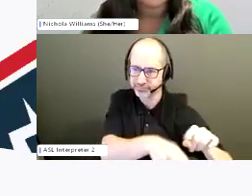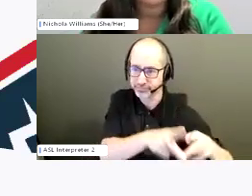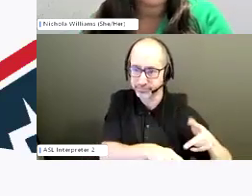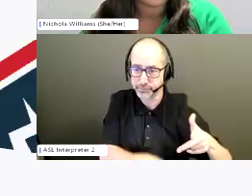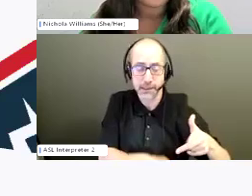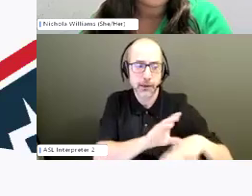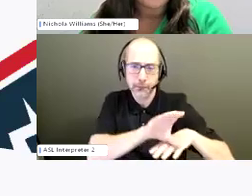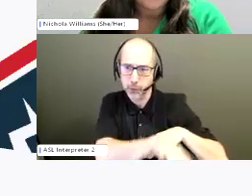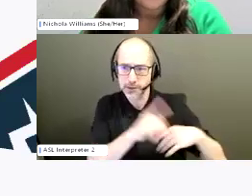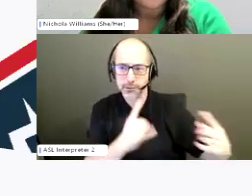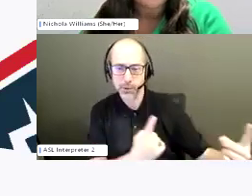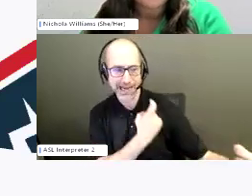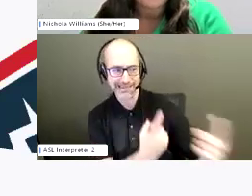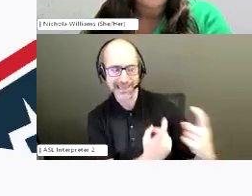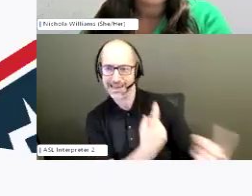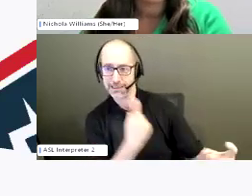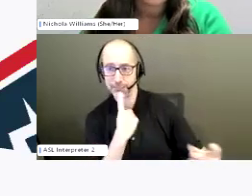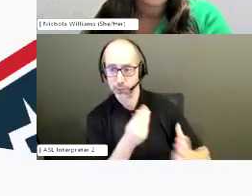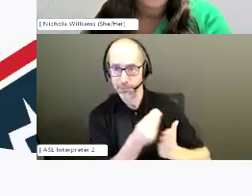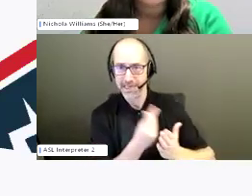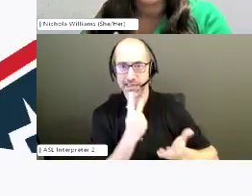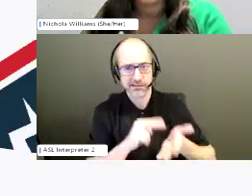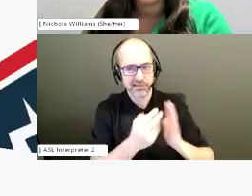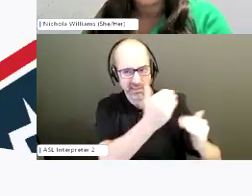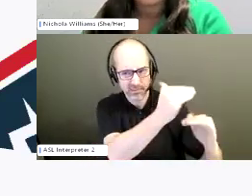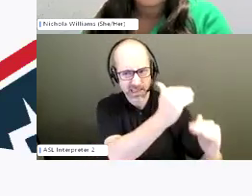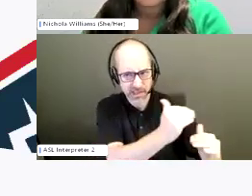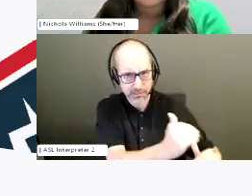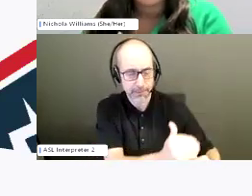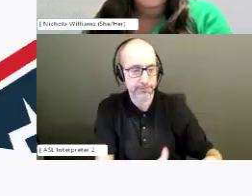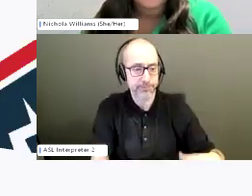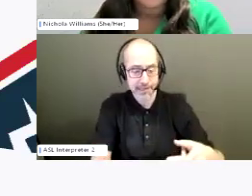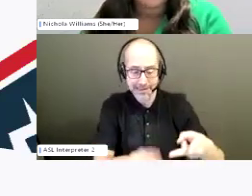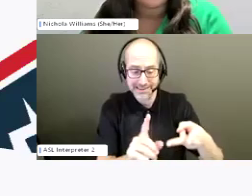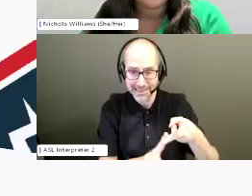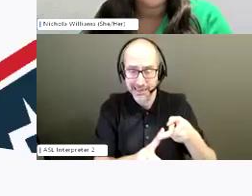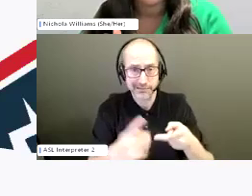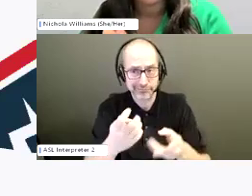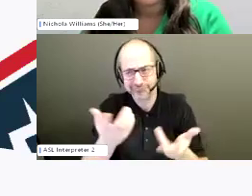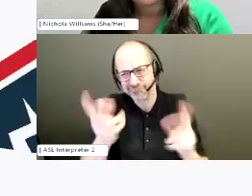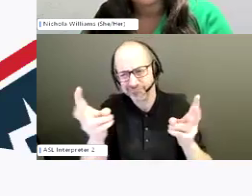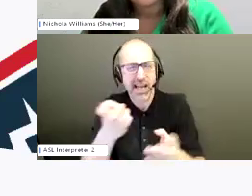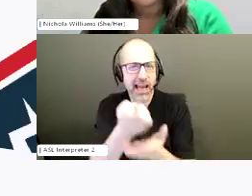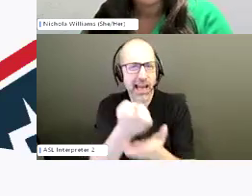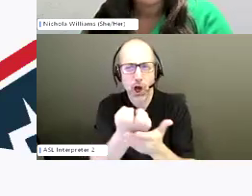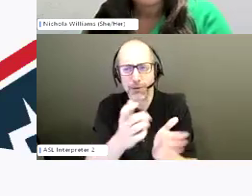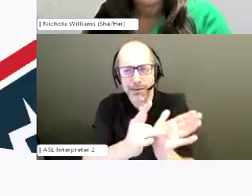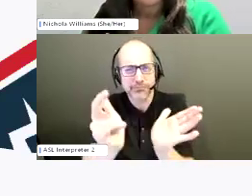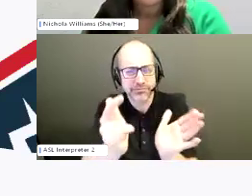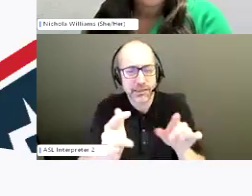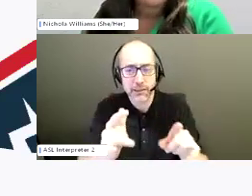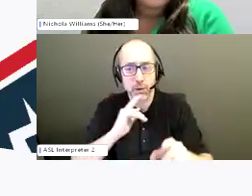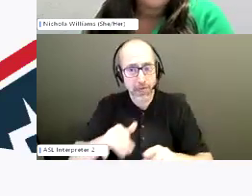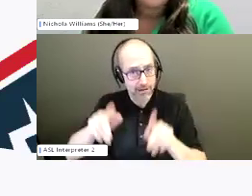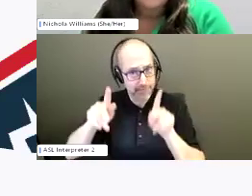money or live on a strict allowance. The second one is economic exploitation. Here, the abuser doesn't